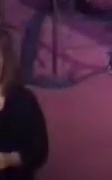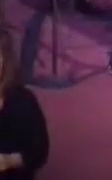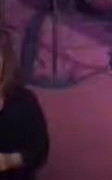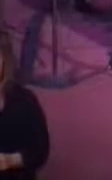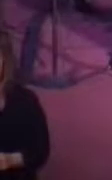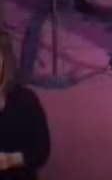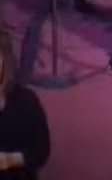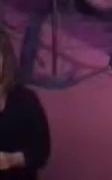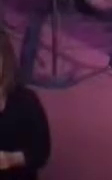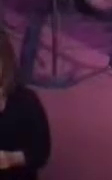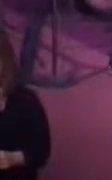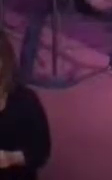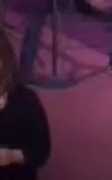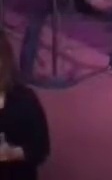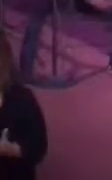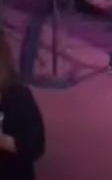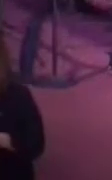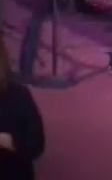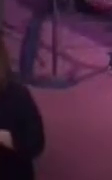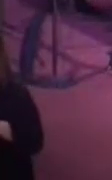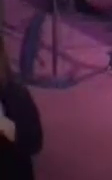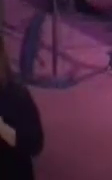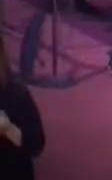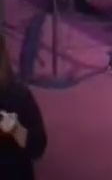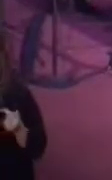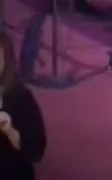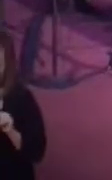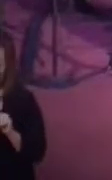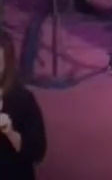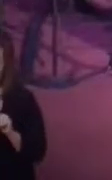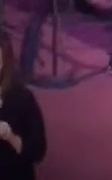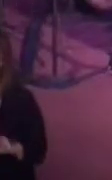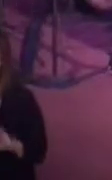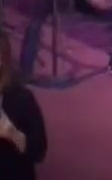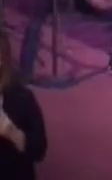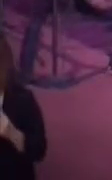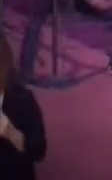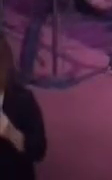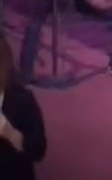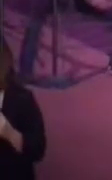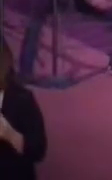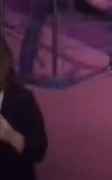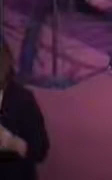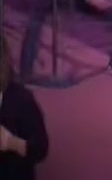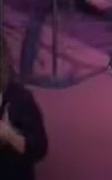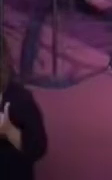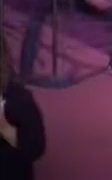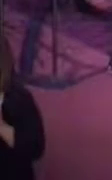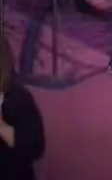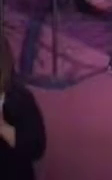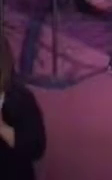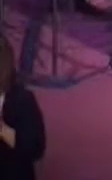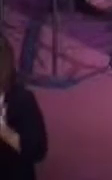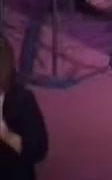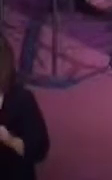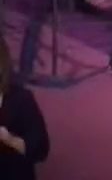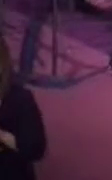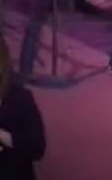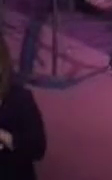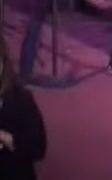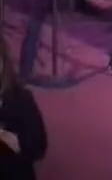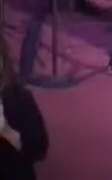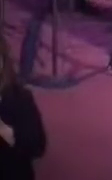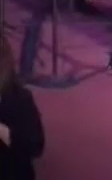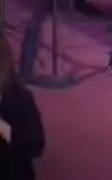this persecution, throughout all of this hurt and pain, remember, Daniel had been threatened with assassination. Daniel had been